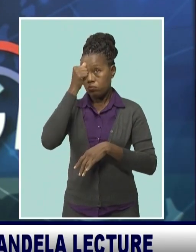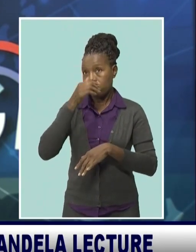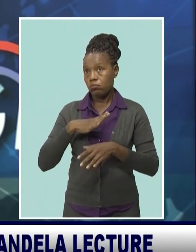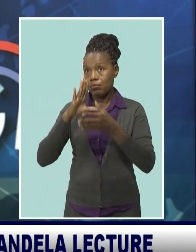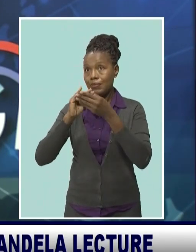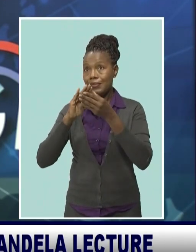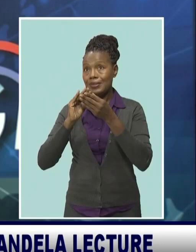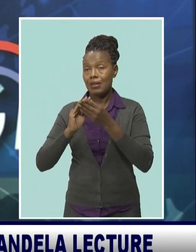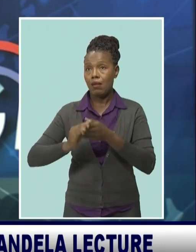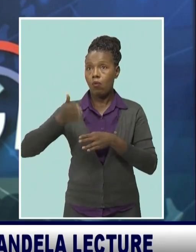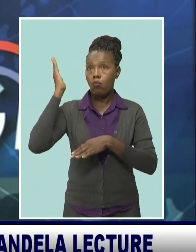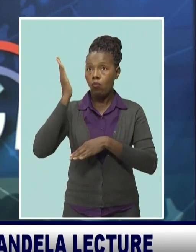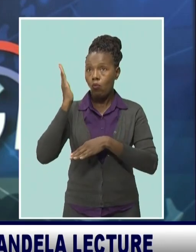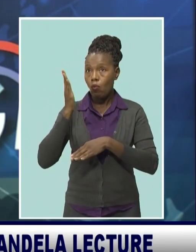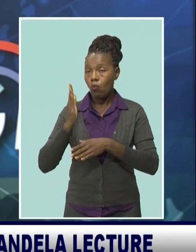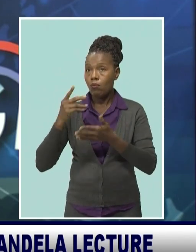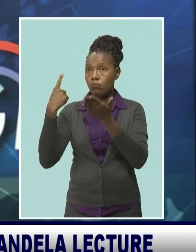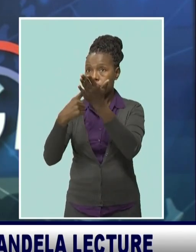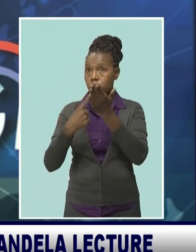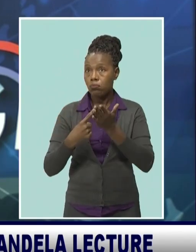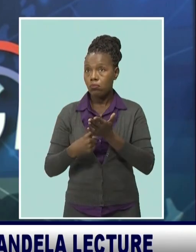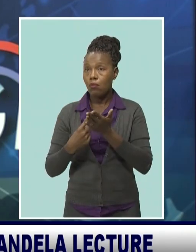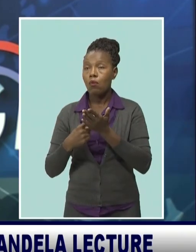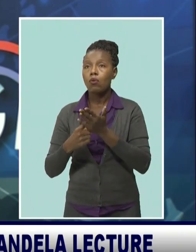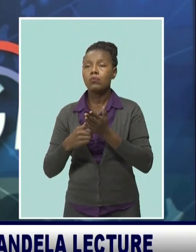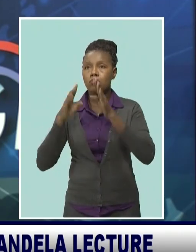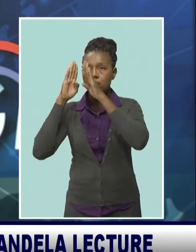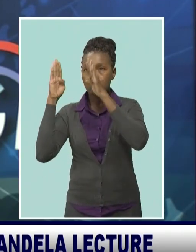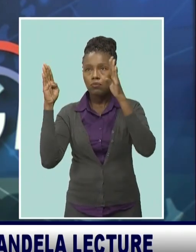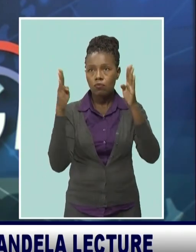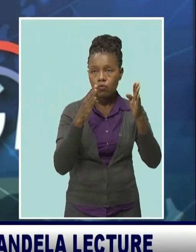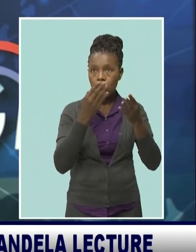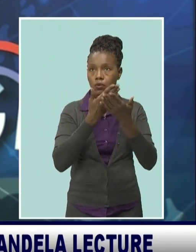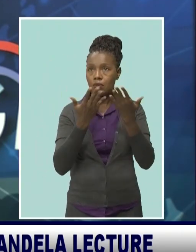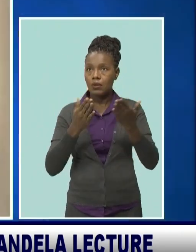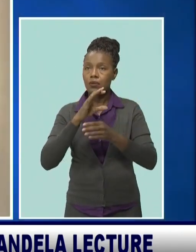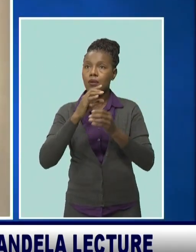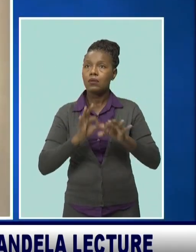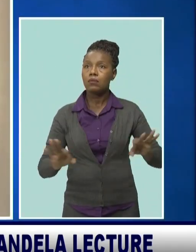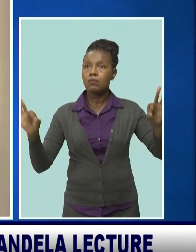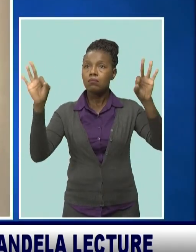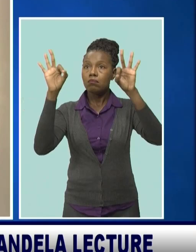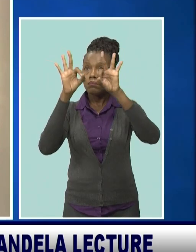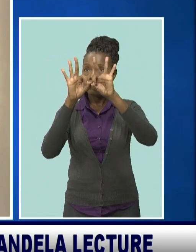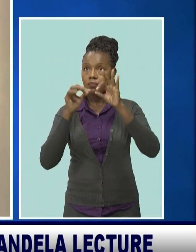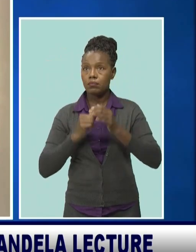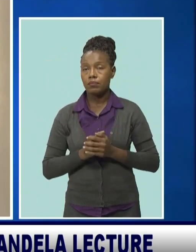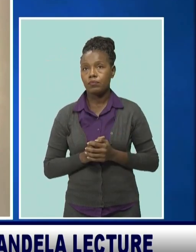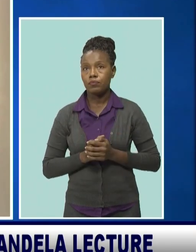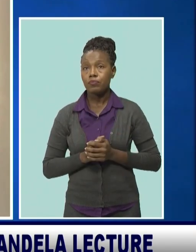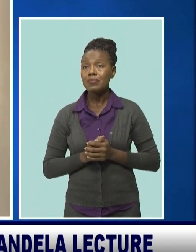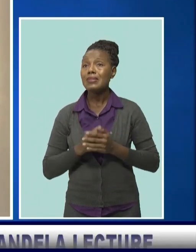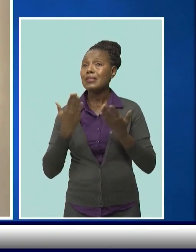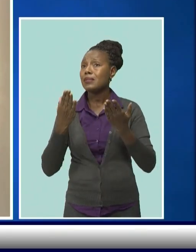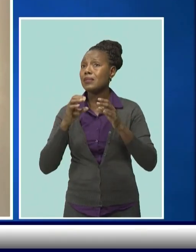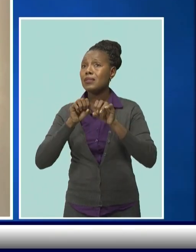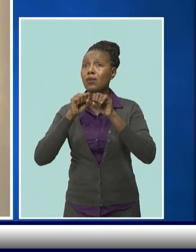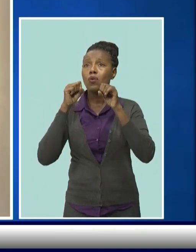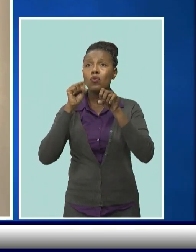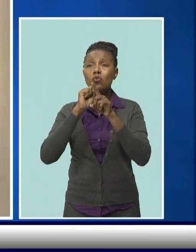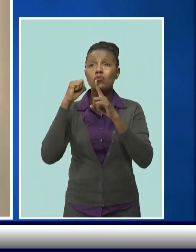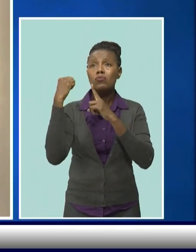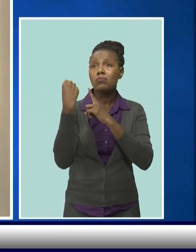shed light on three key themes that are important to the Global South. Social justice, climate change,